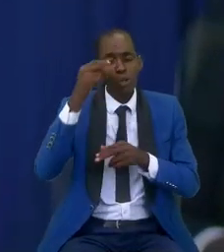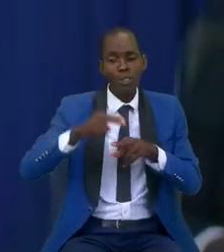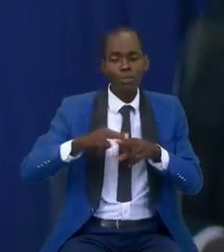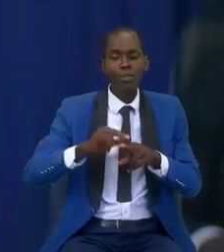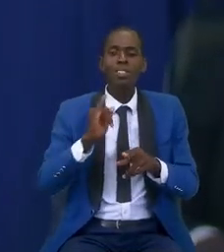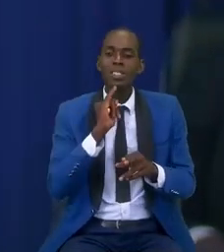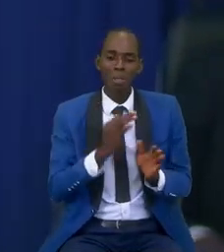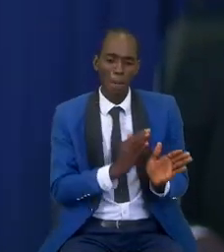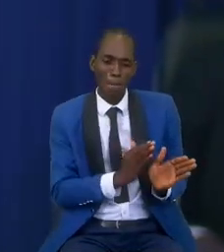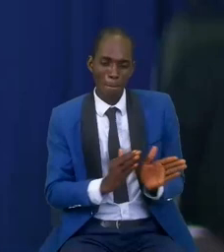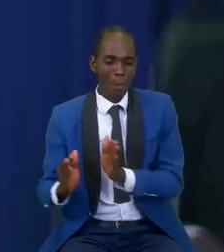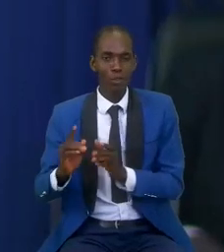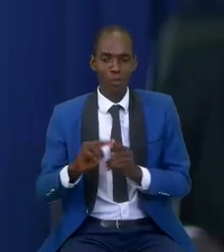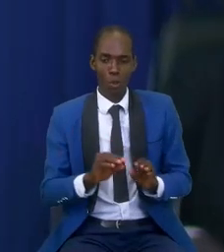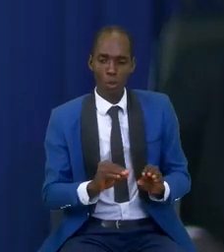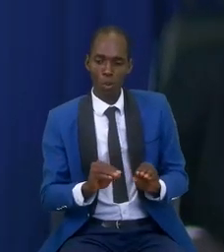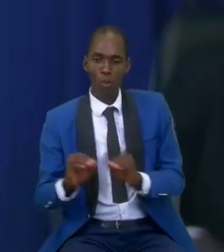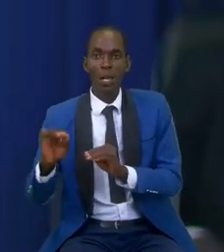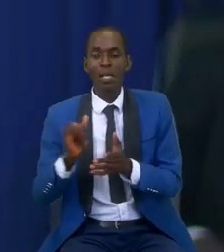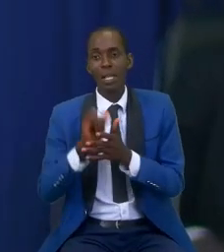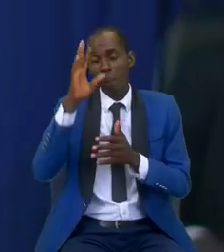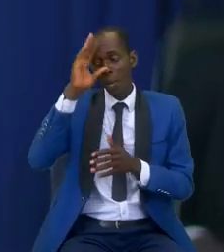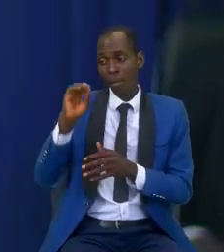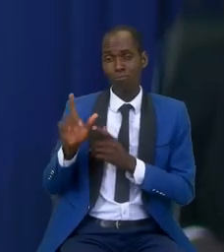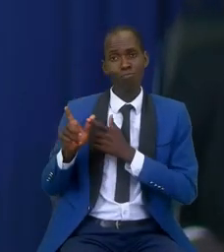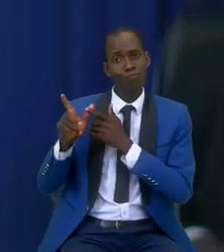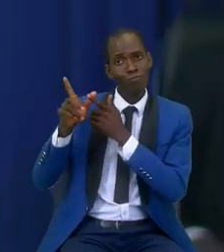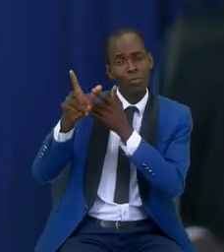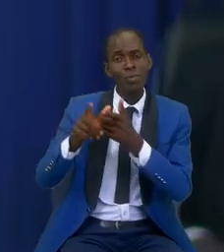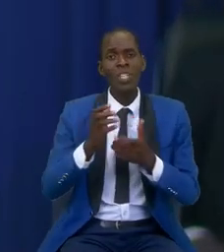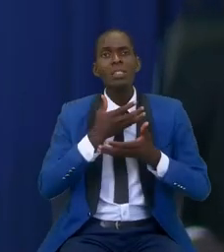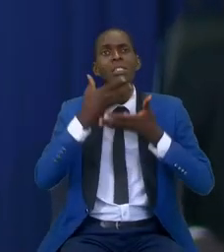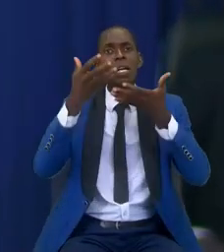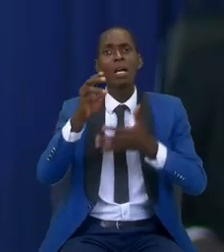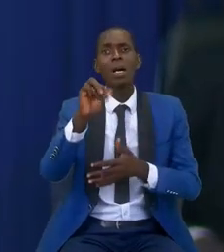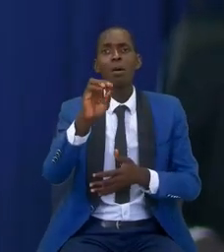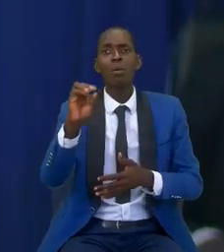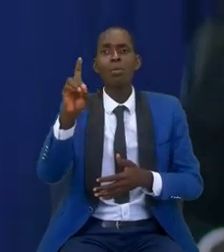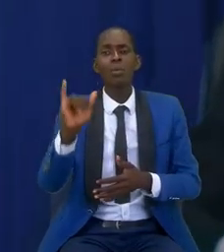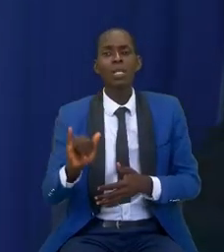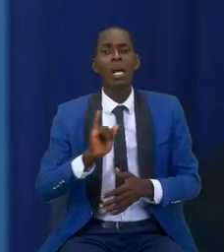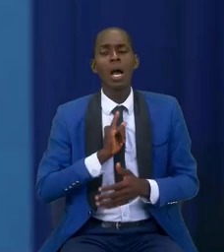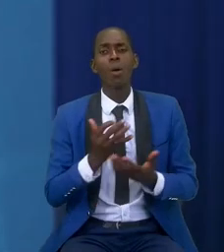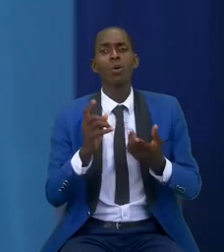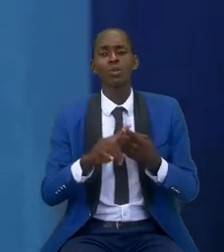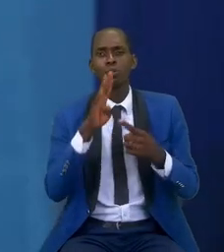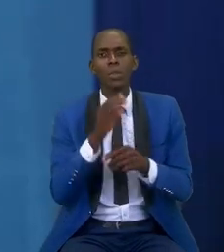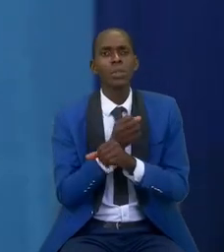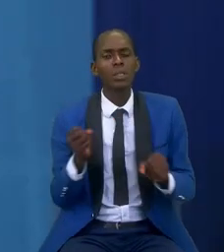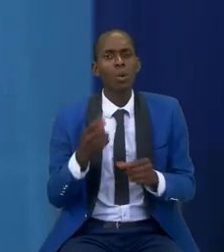Moody I want to be saved what do I do and would you say hell